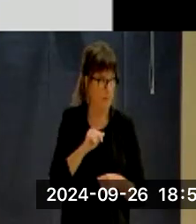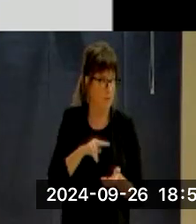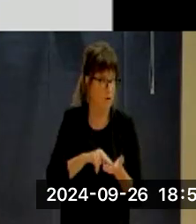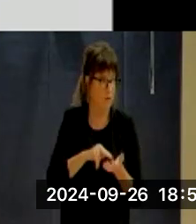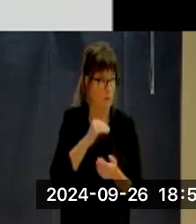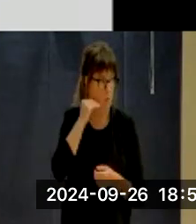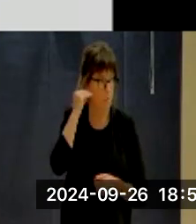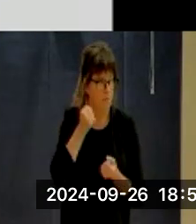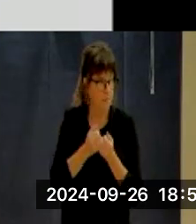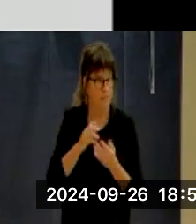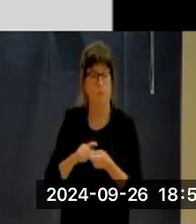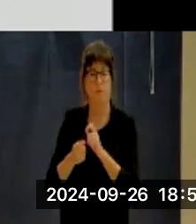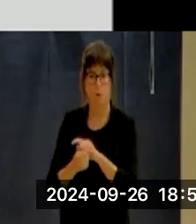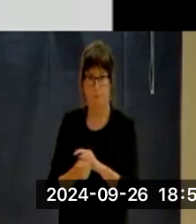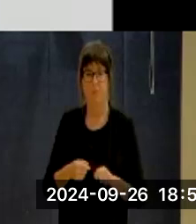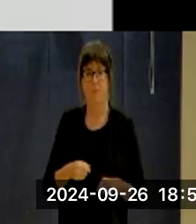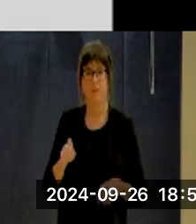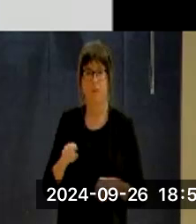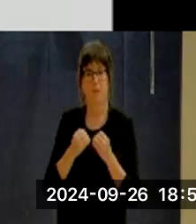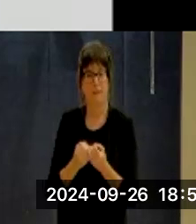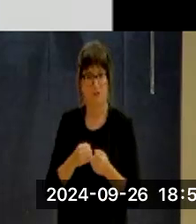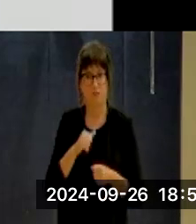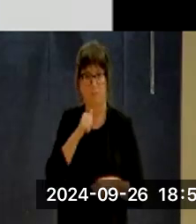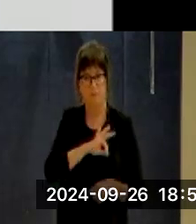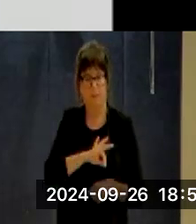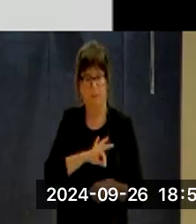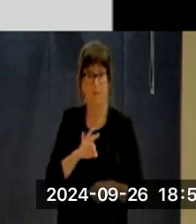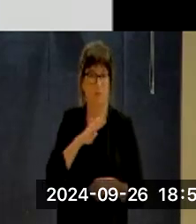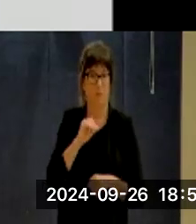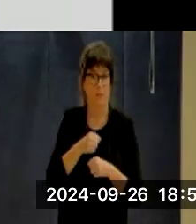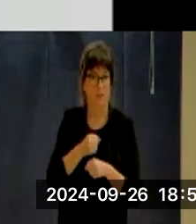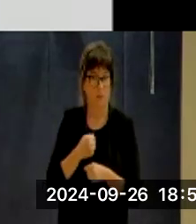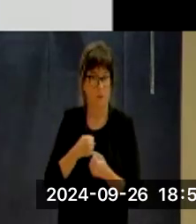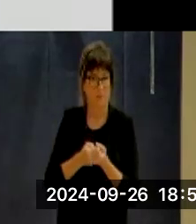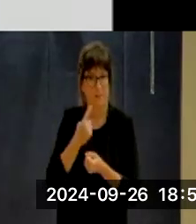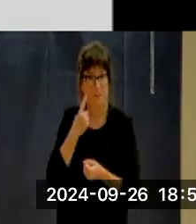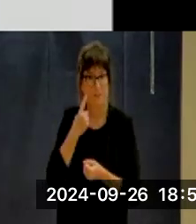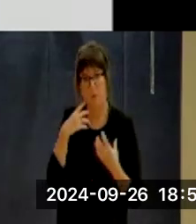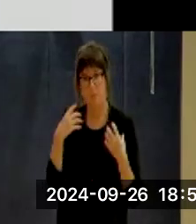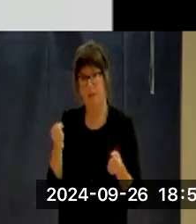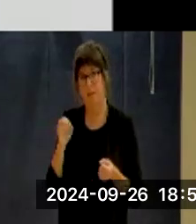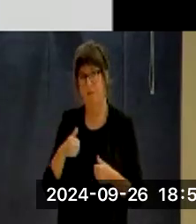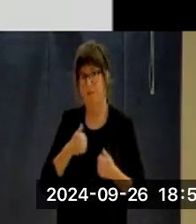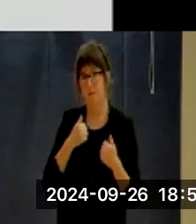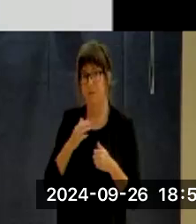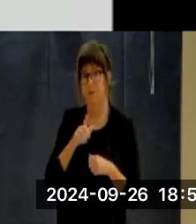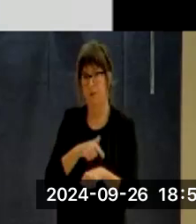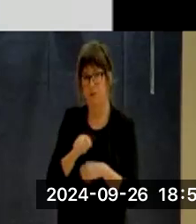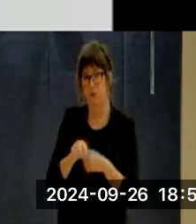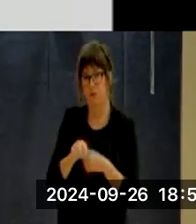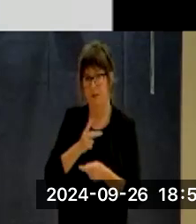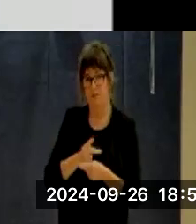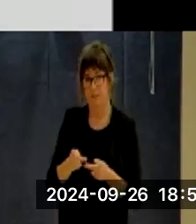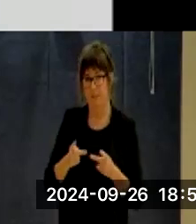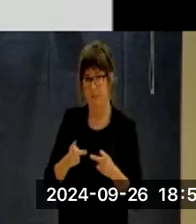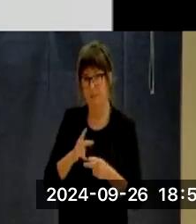advocacy organization. For over 40 years, CANNER has advocated for the well-being of residents of long-term care facilities and worked to protect older